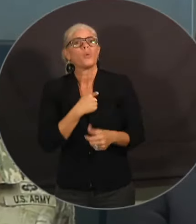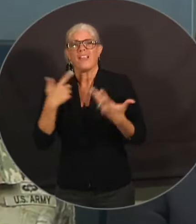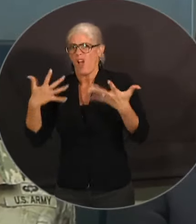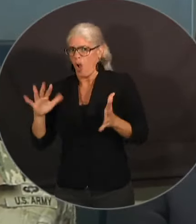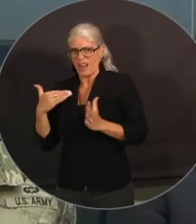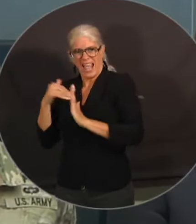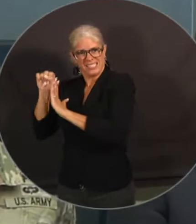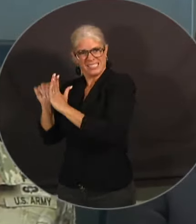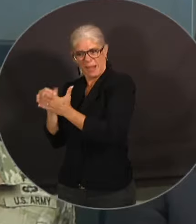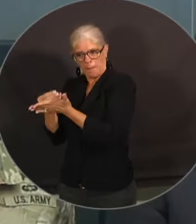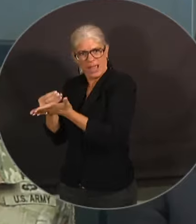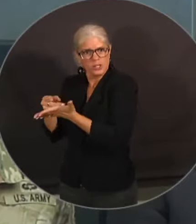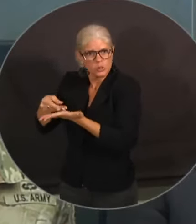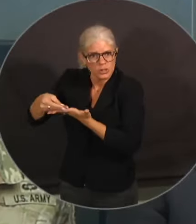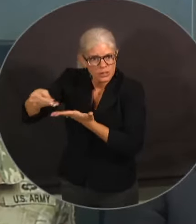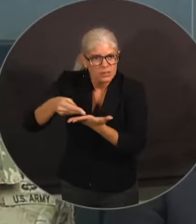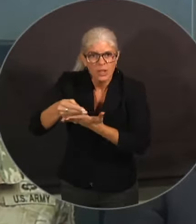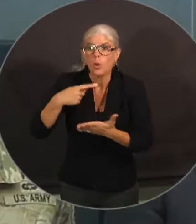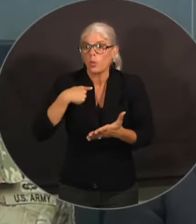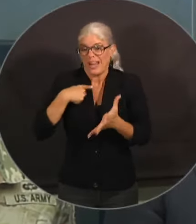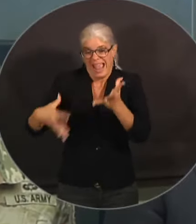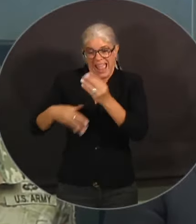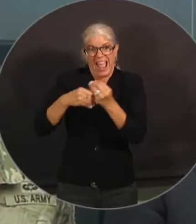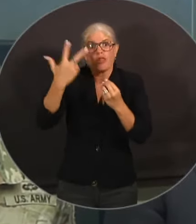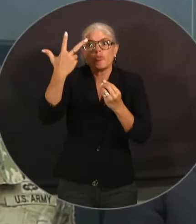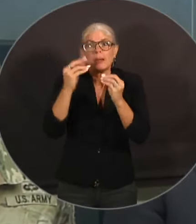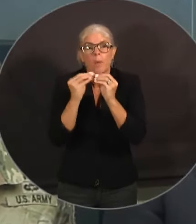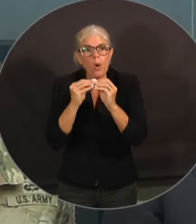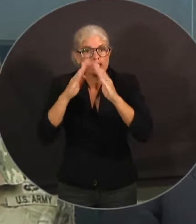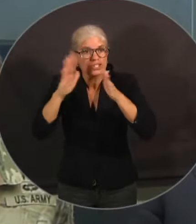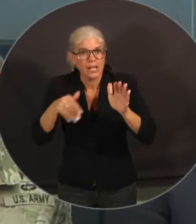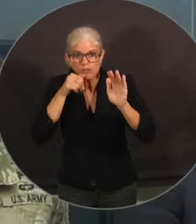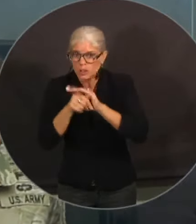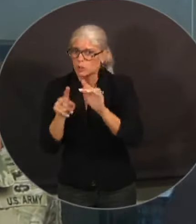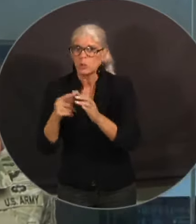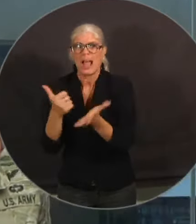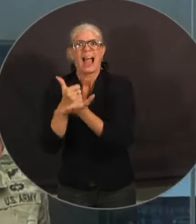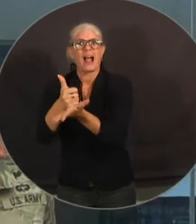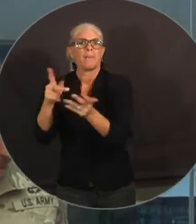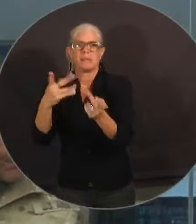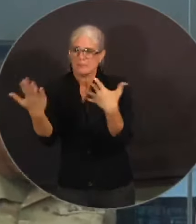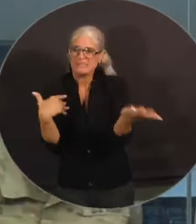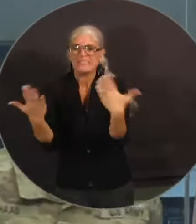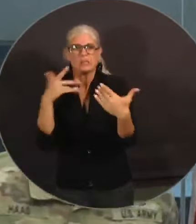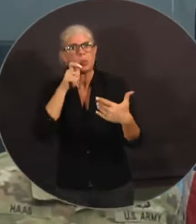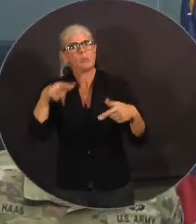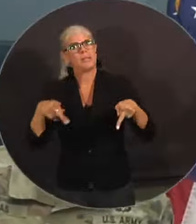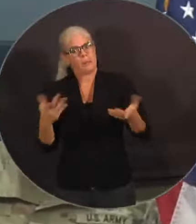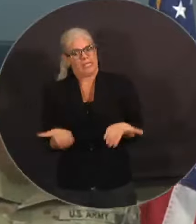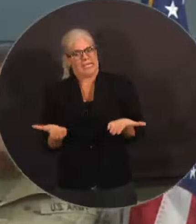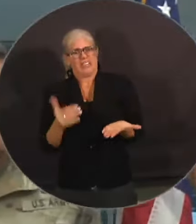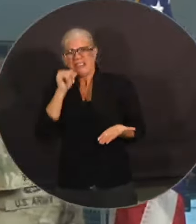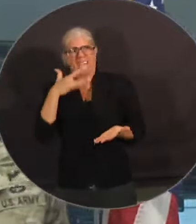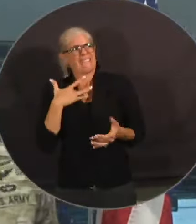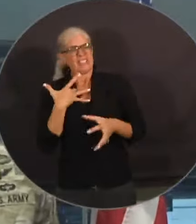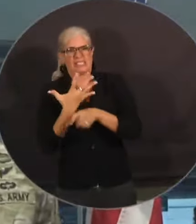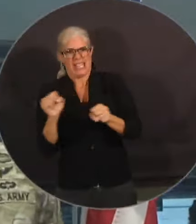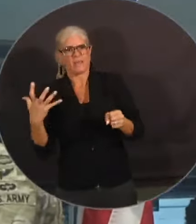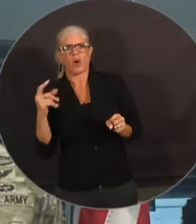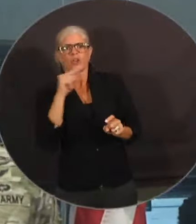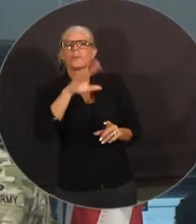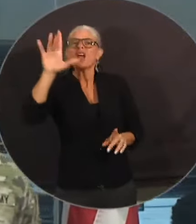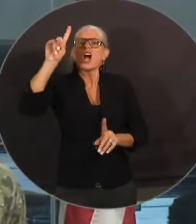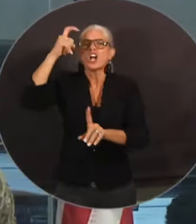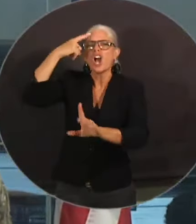in addition to that, ready and able to take on individuals in this area. And the thing about, and Kevin's exactly